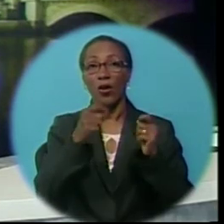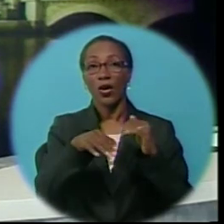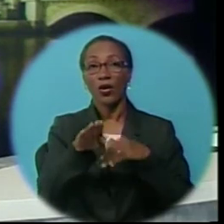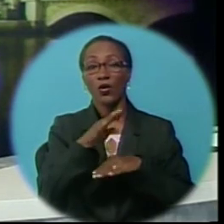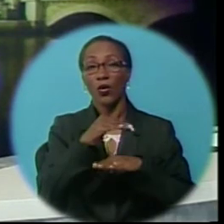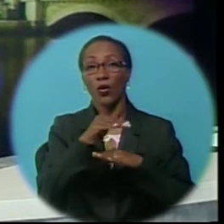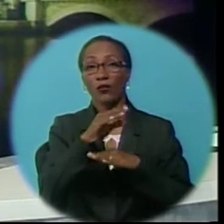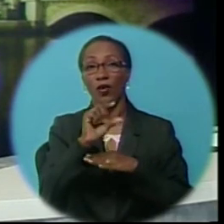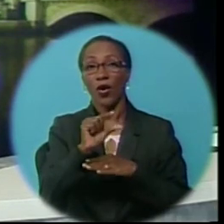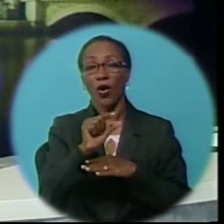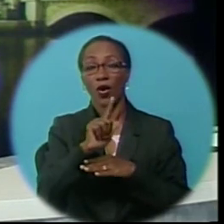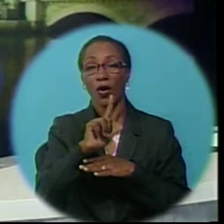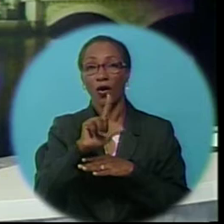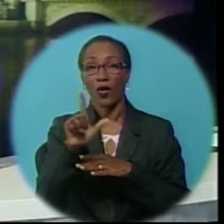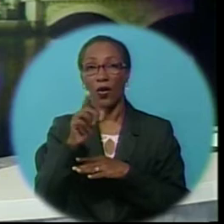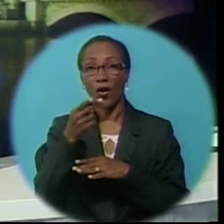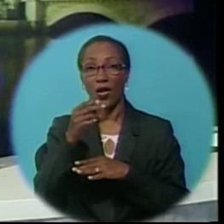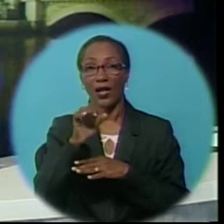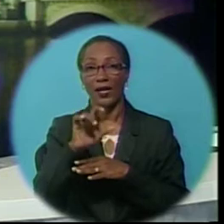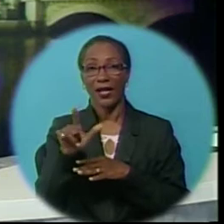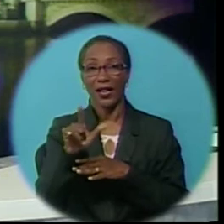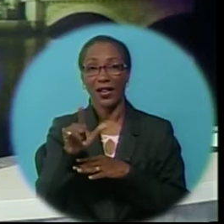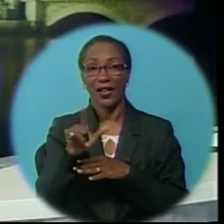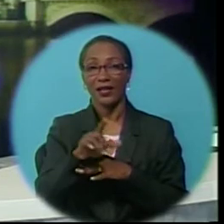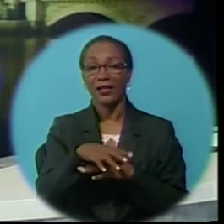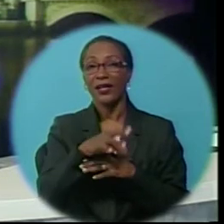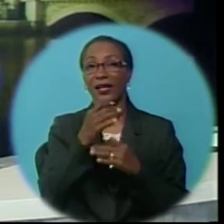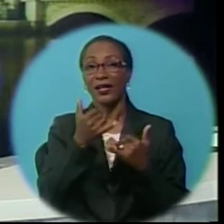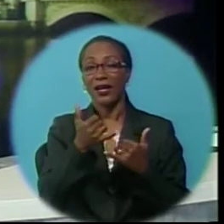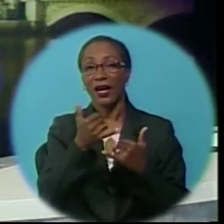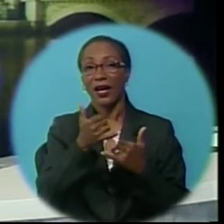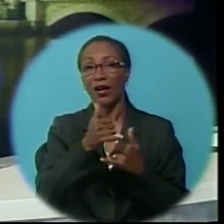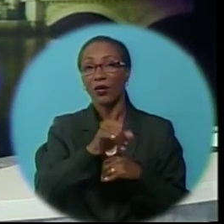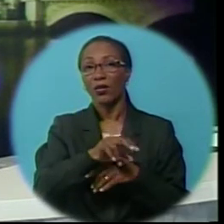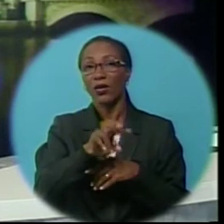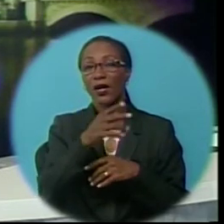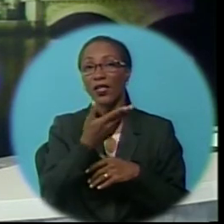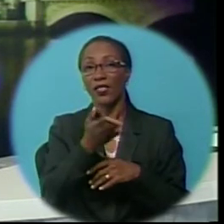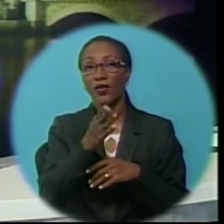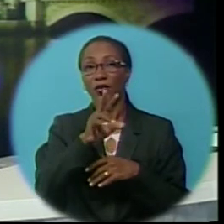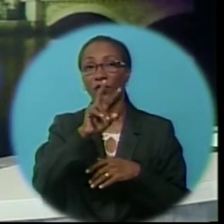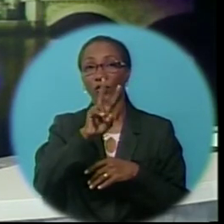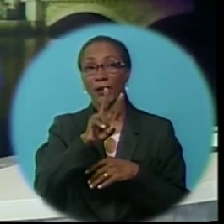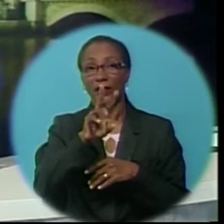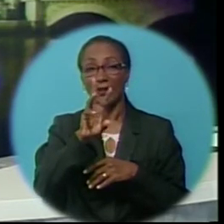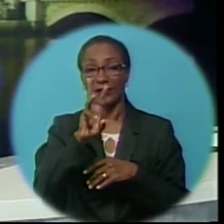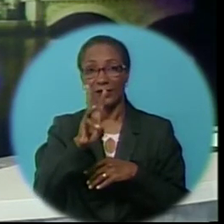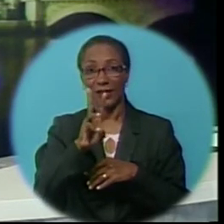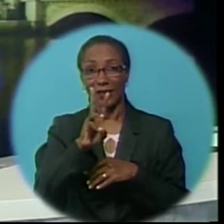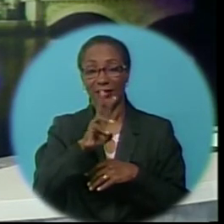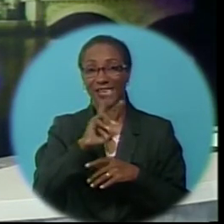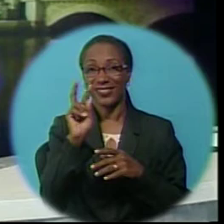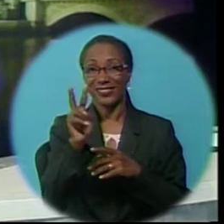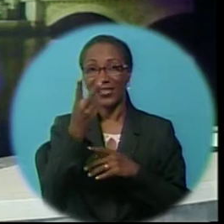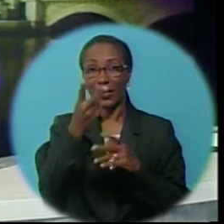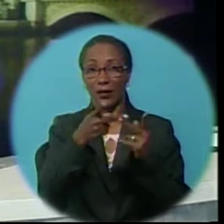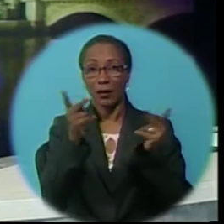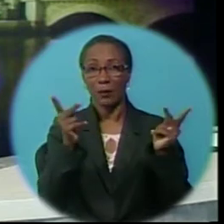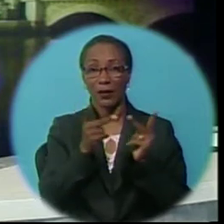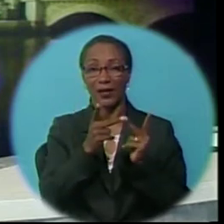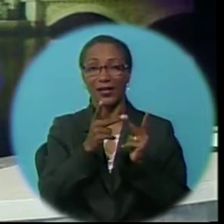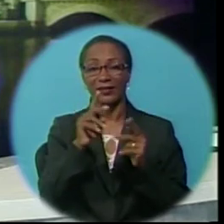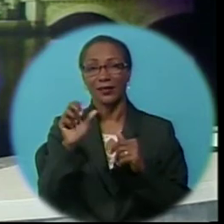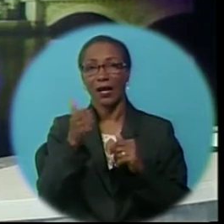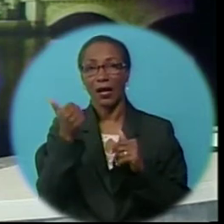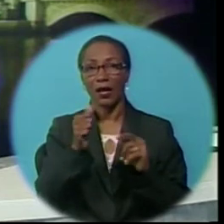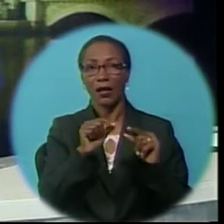are in second place, tied on 26 points with leaders Rendezvous. Meanwhile, in the other game last night at the Wildy AstroTurf,